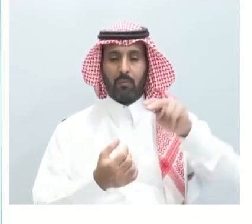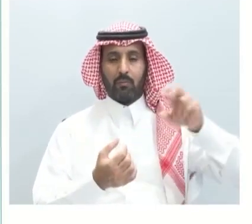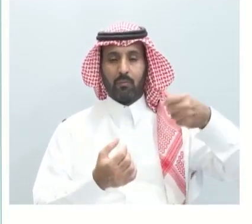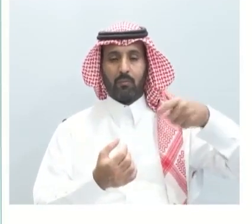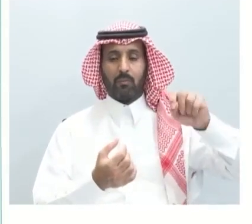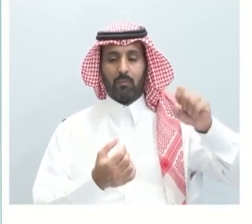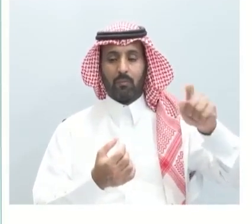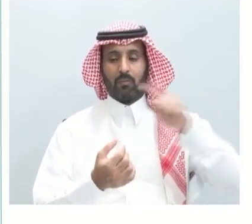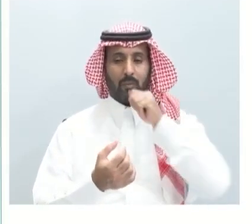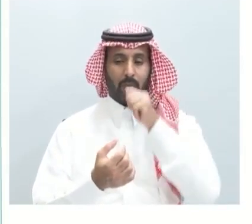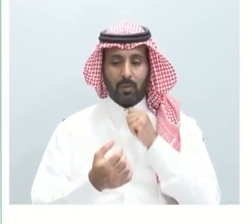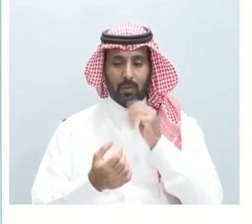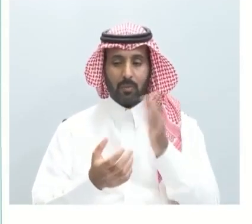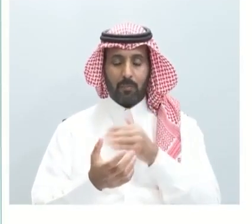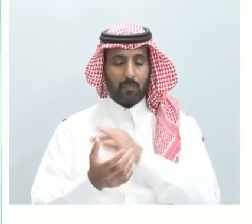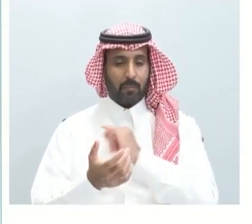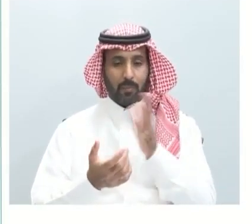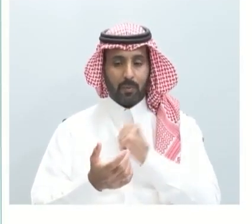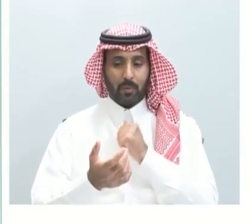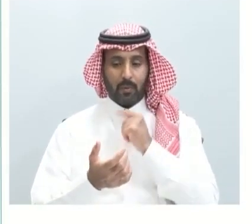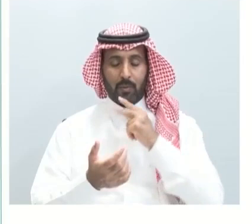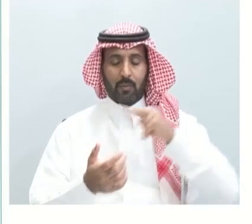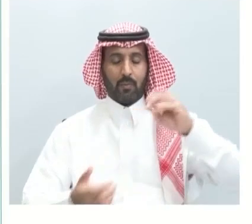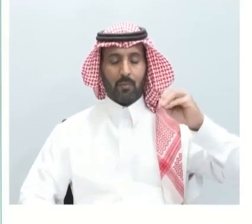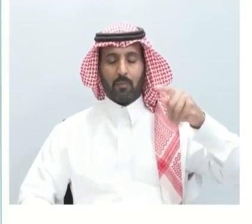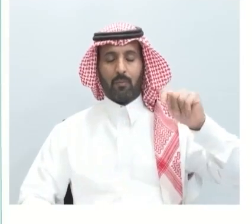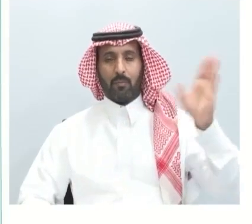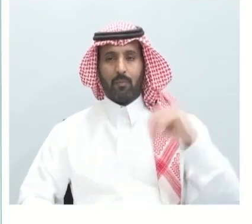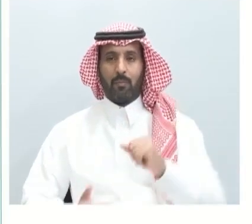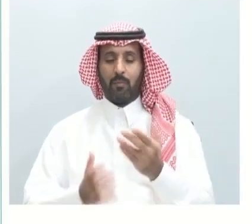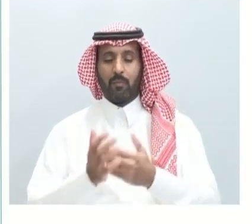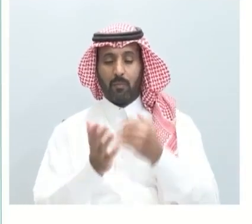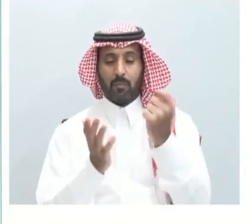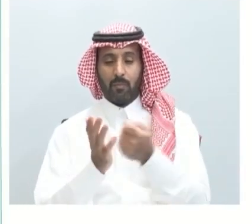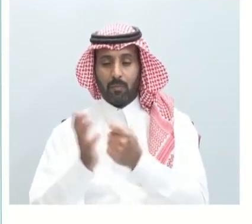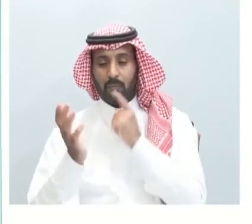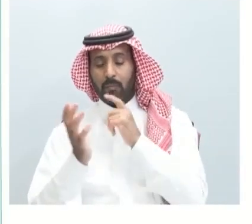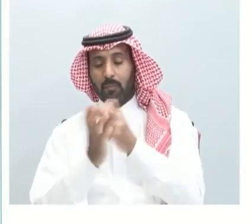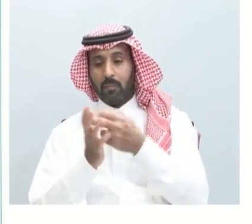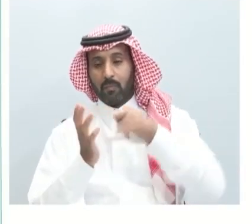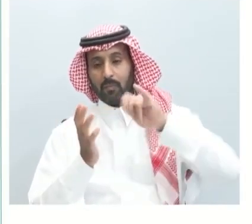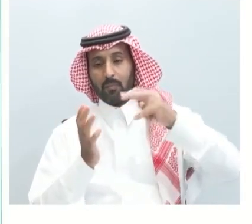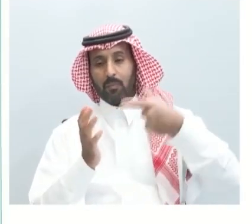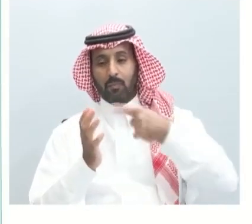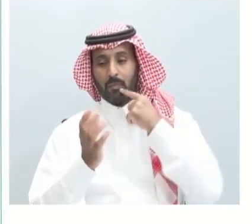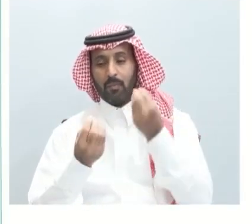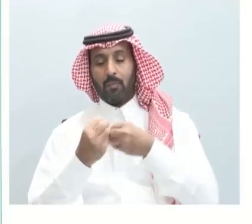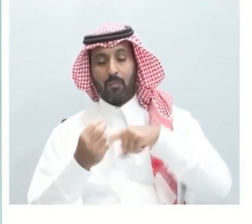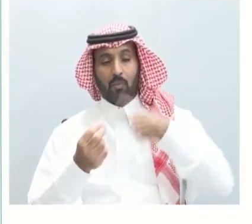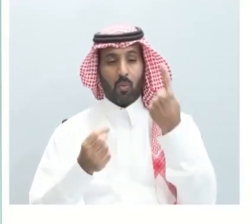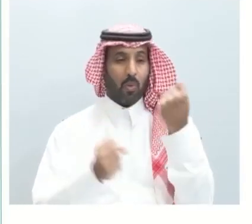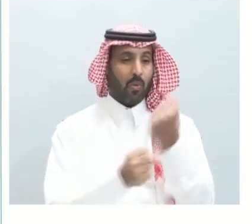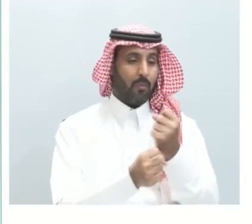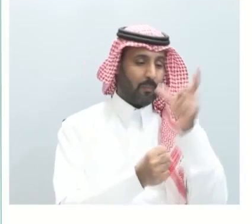not exercising or not warming up. And the final note here, that a gerund subject takes a singular